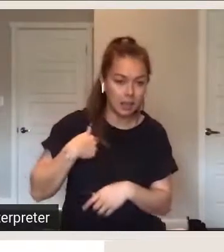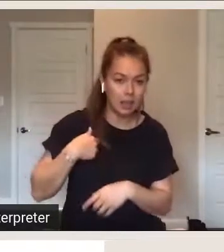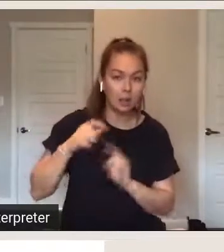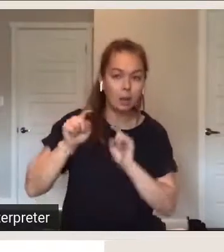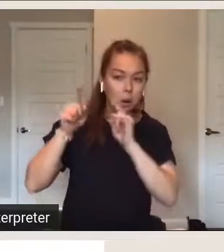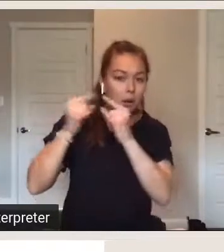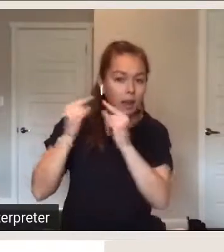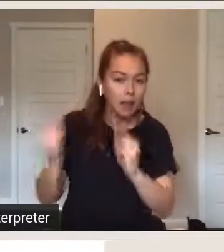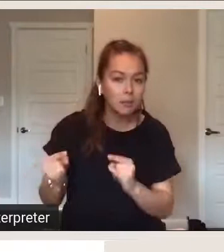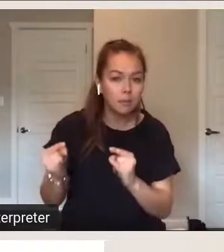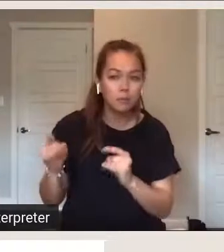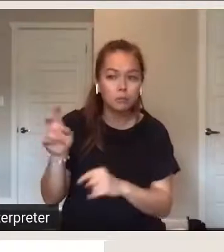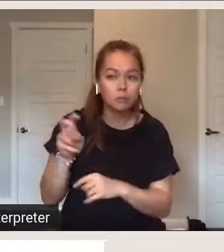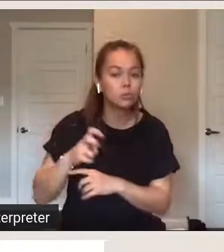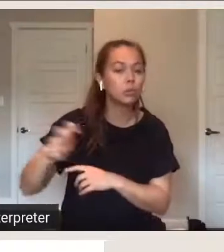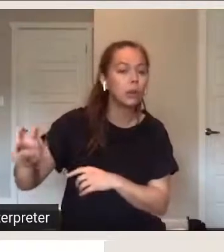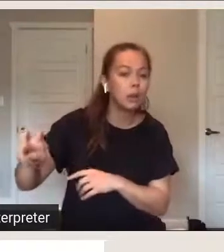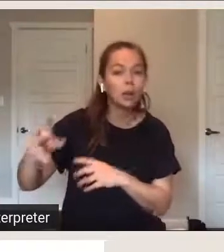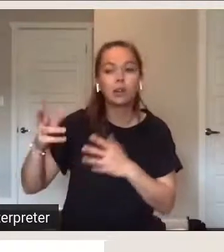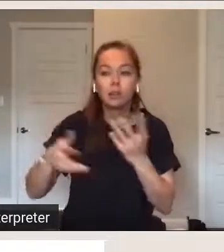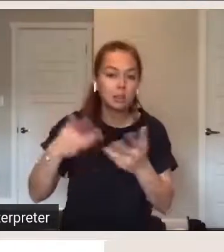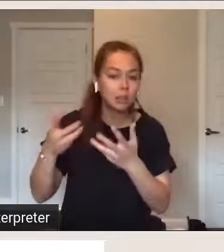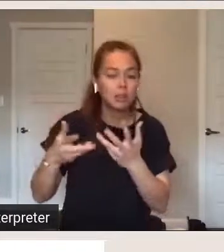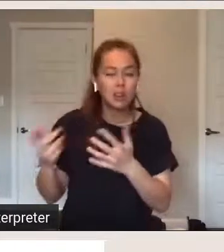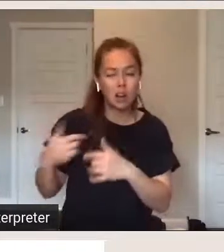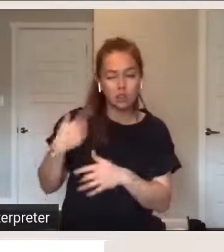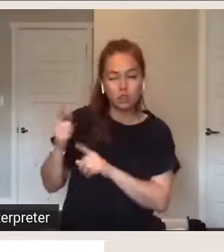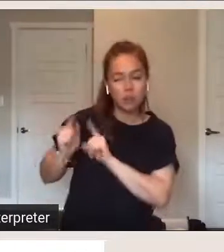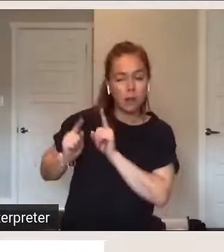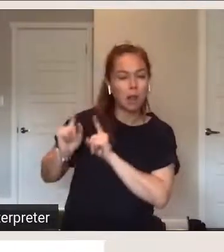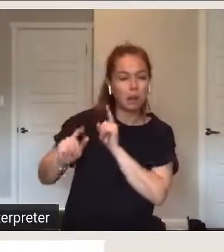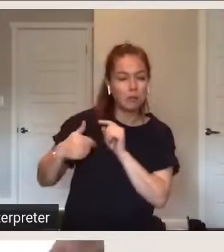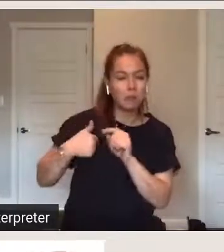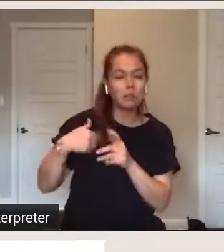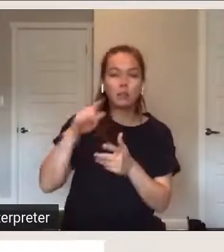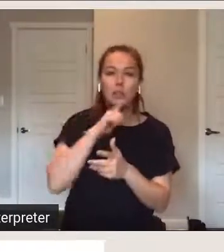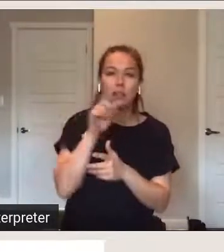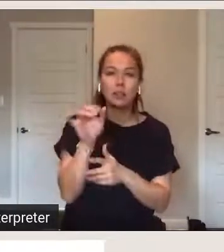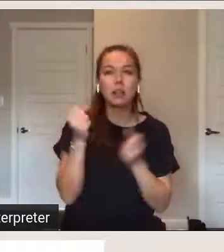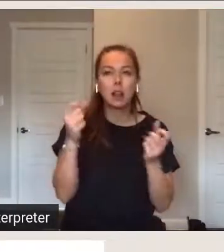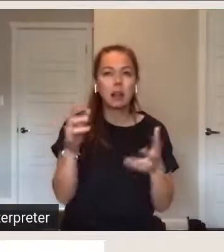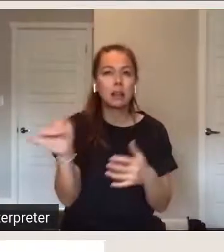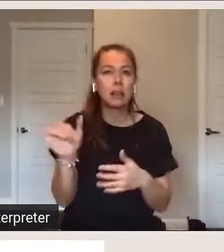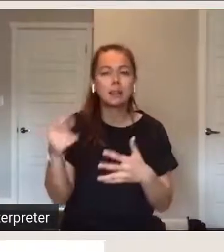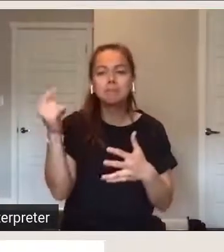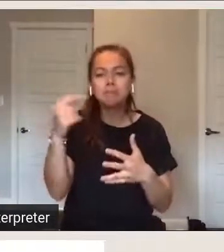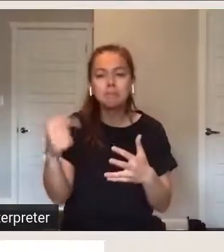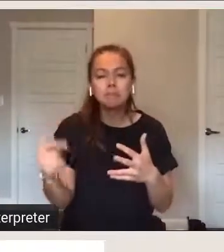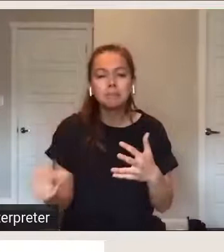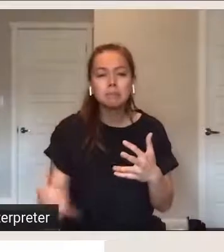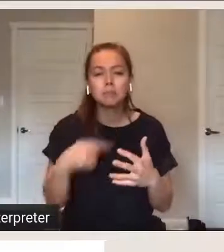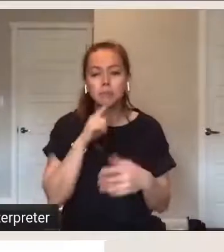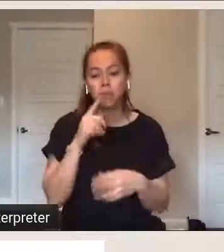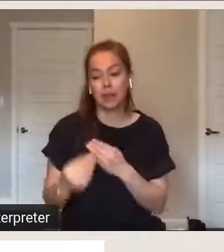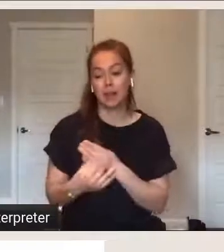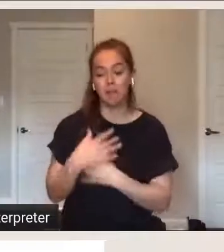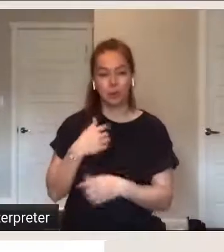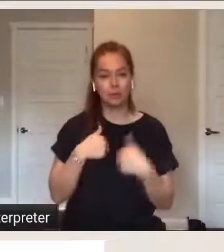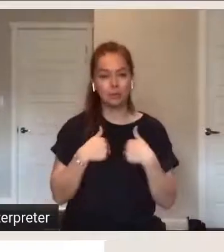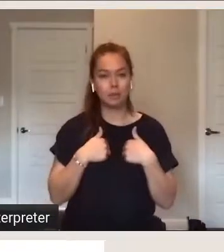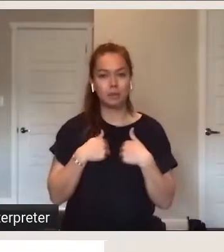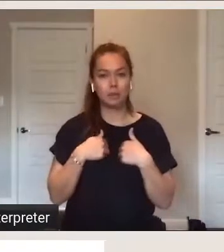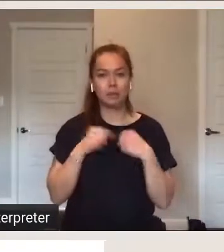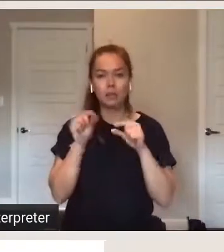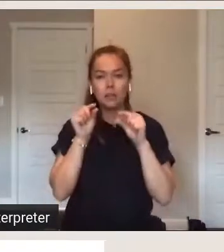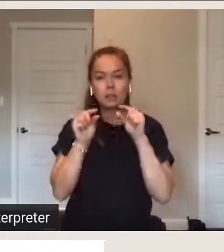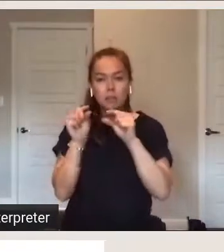of issues through that experience. So there was like all these little things that really did influence that. And also,